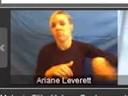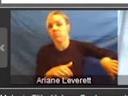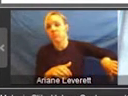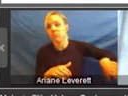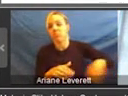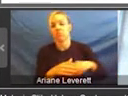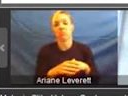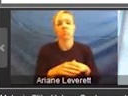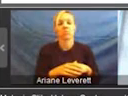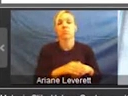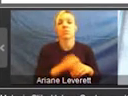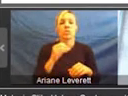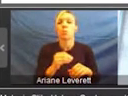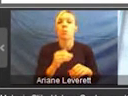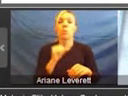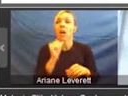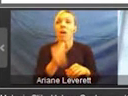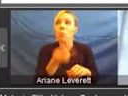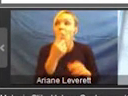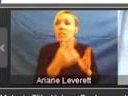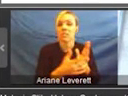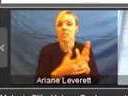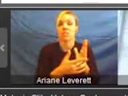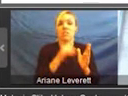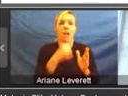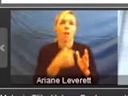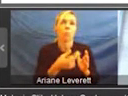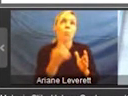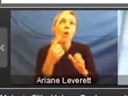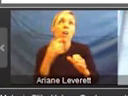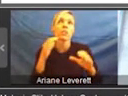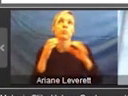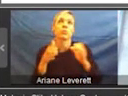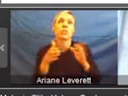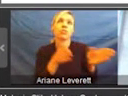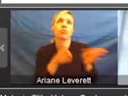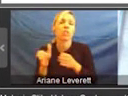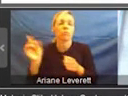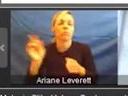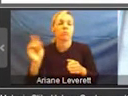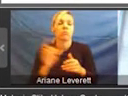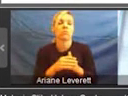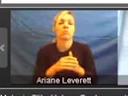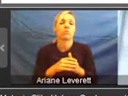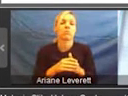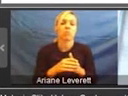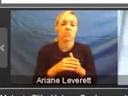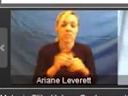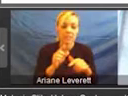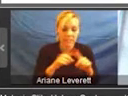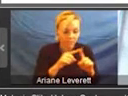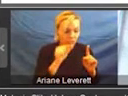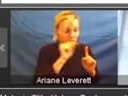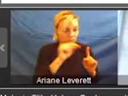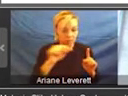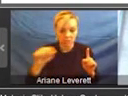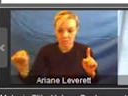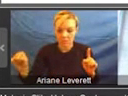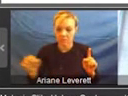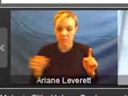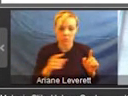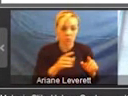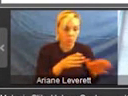one communication channel, but are always a collection of different means